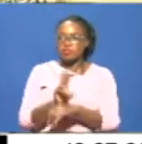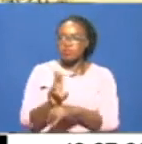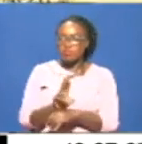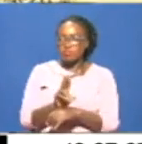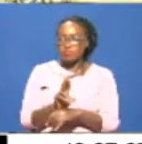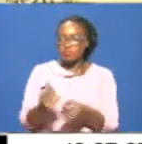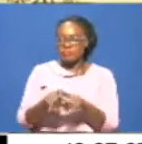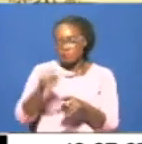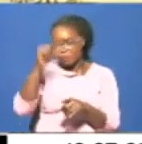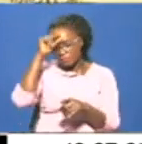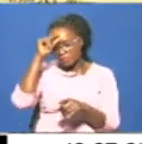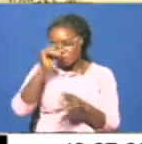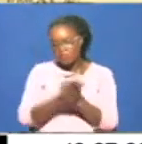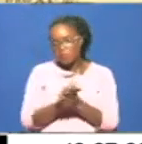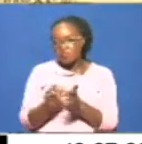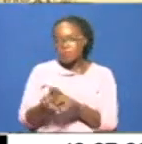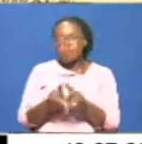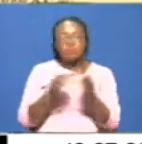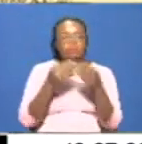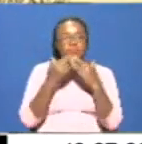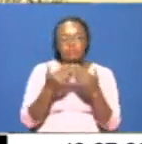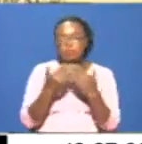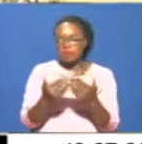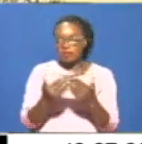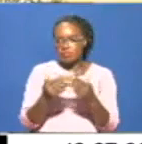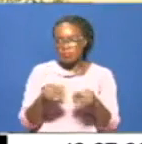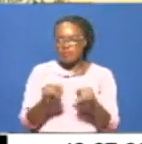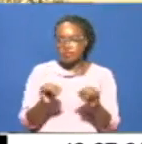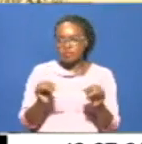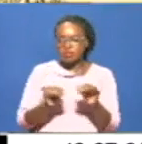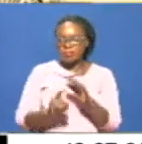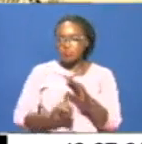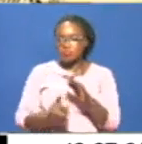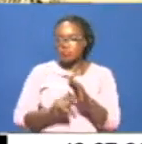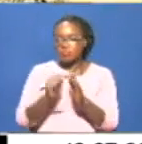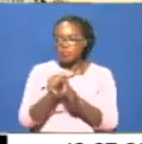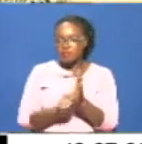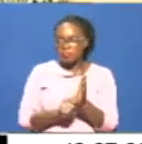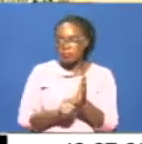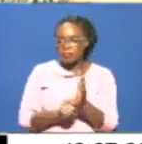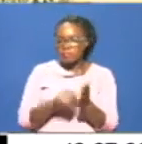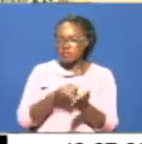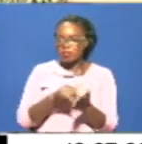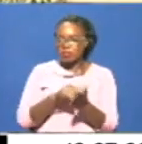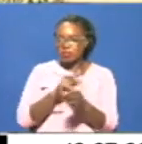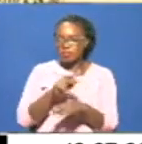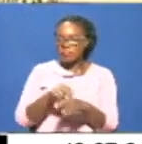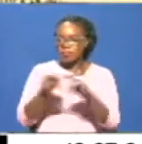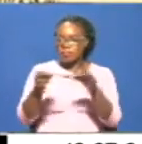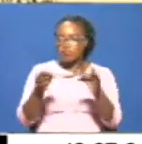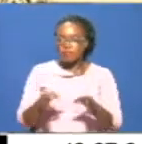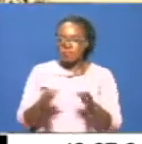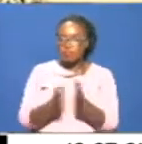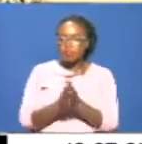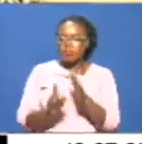government. I also wish to appreciate the implementing ministries and agencies, including the National Treasury, the Ministry